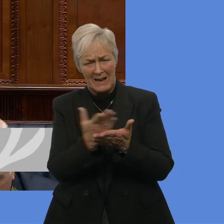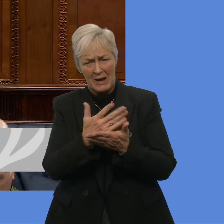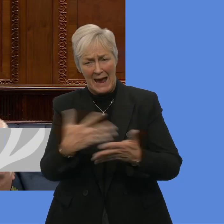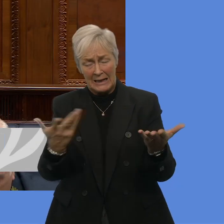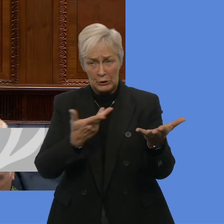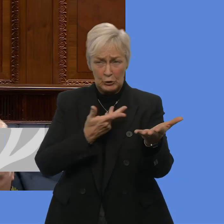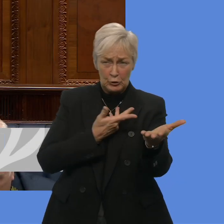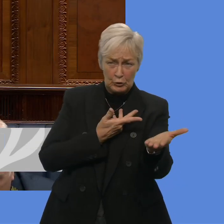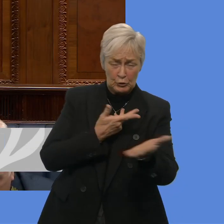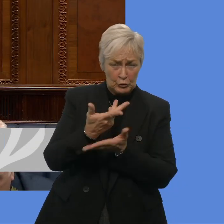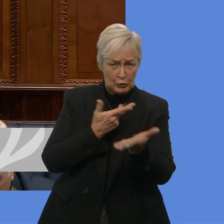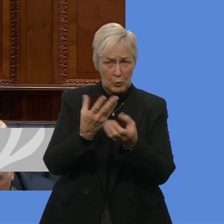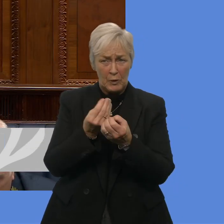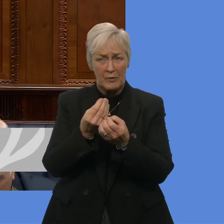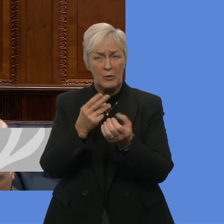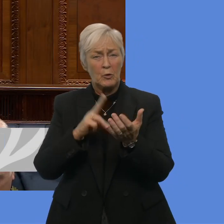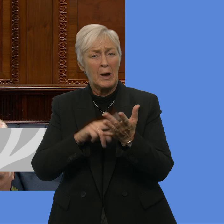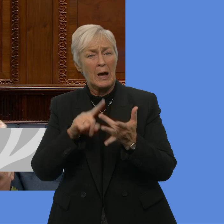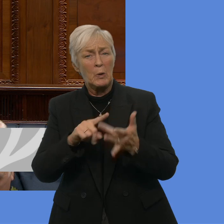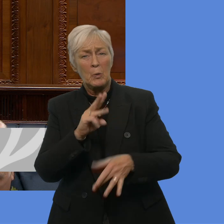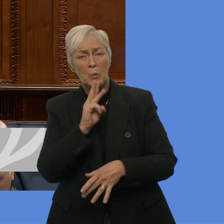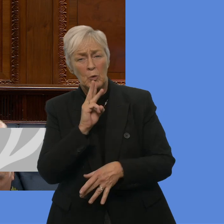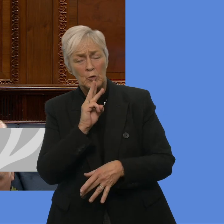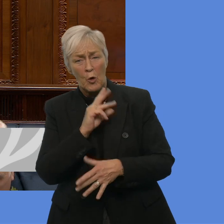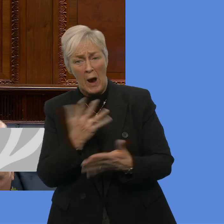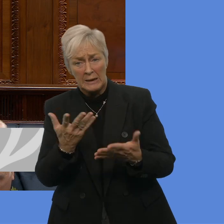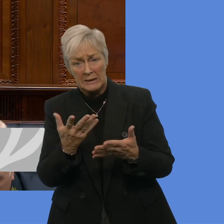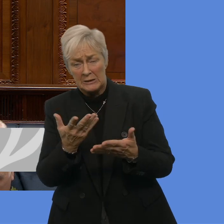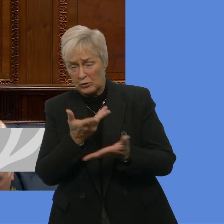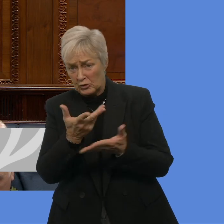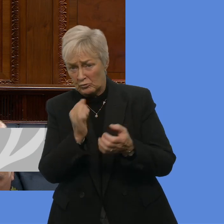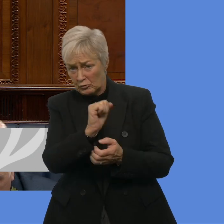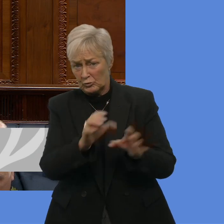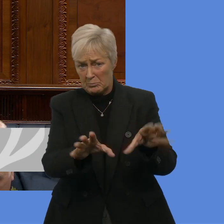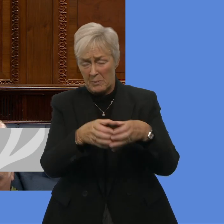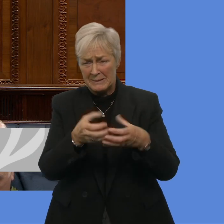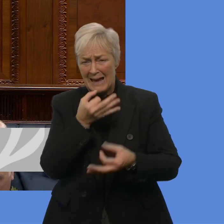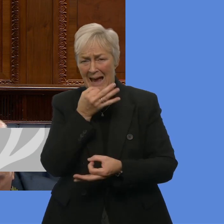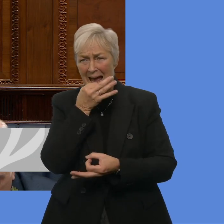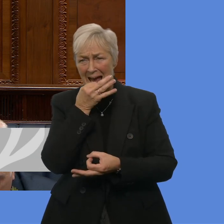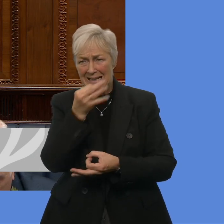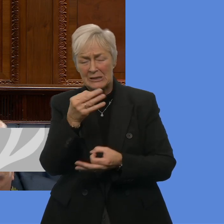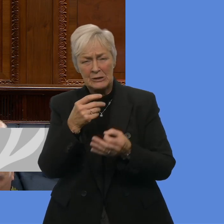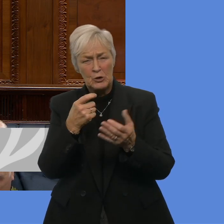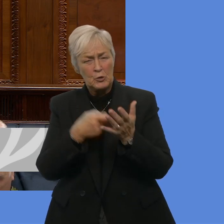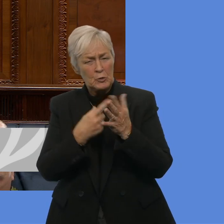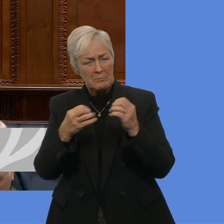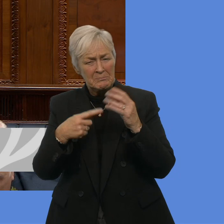discussion with Northern Ireland Water, or your department has had any discussion with Northern Ireland Water, to ask if the reed bed installation